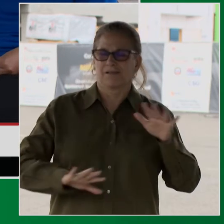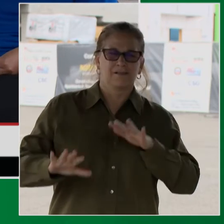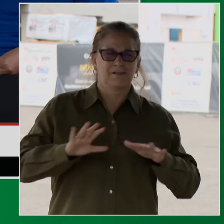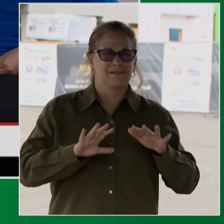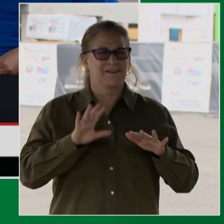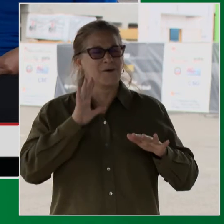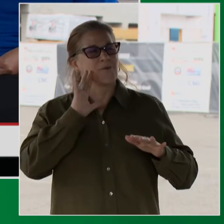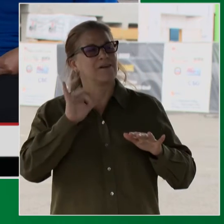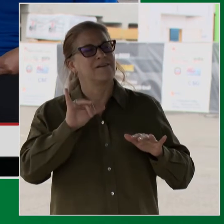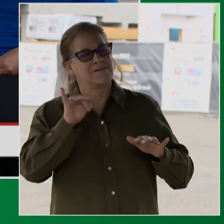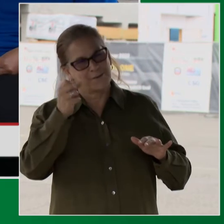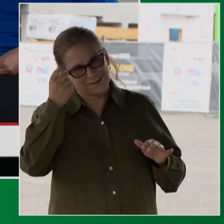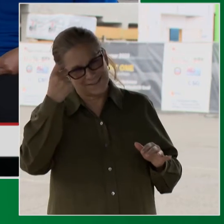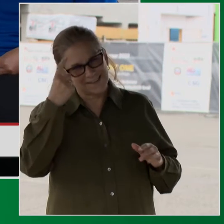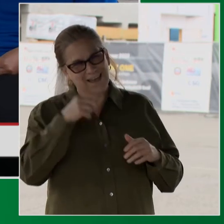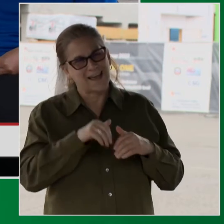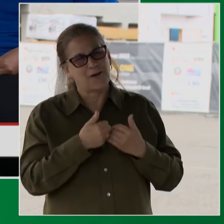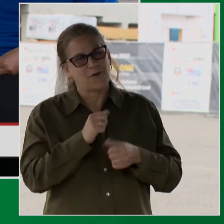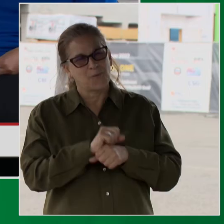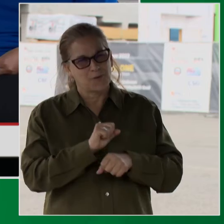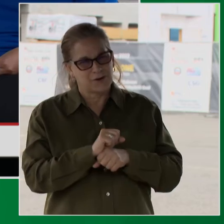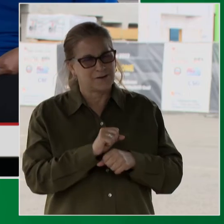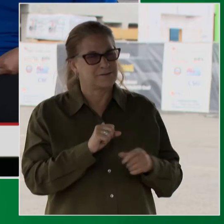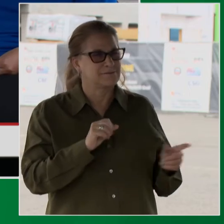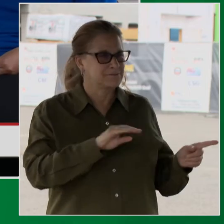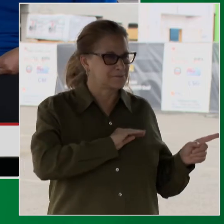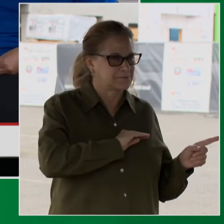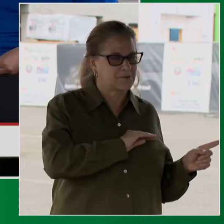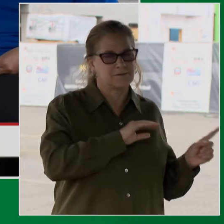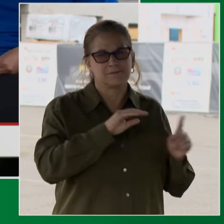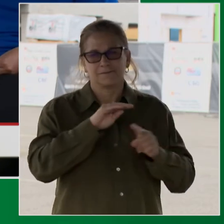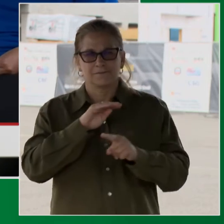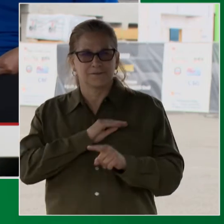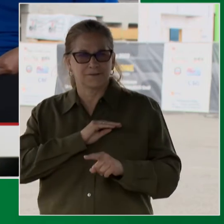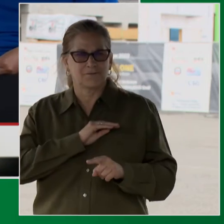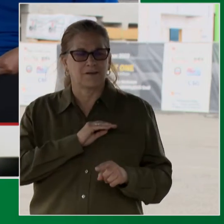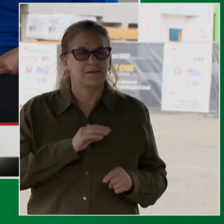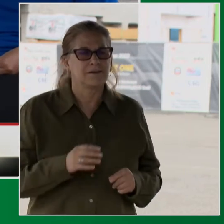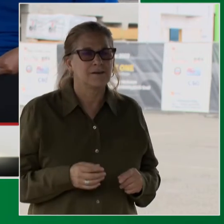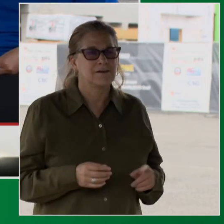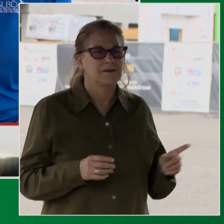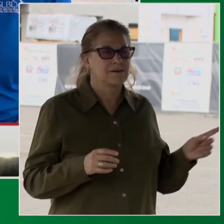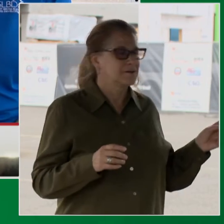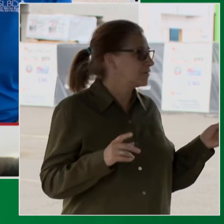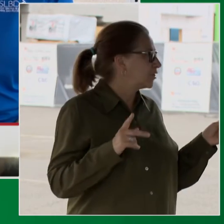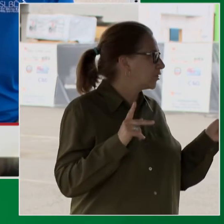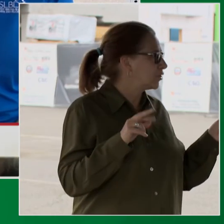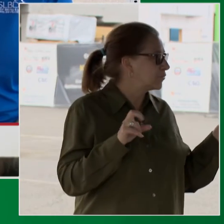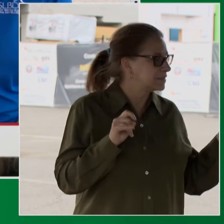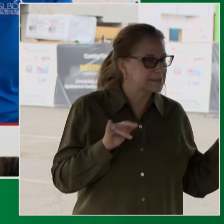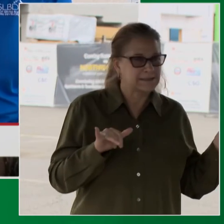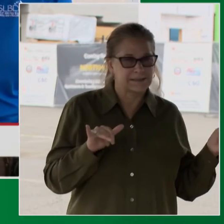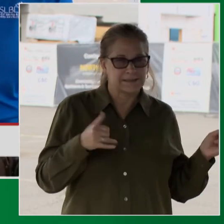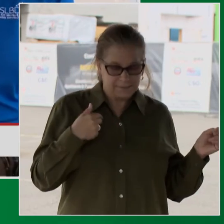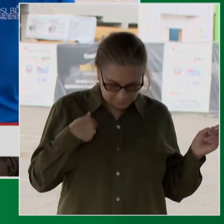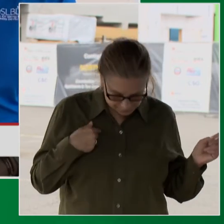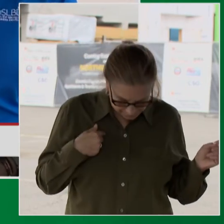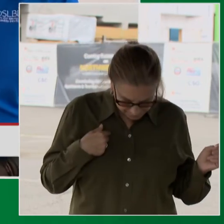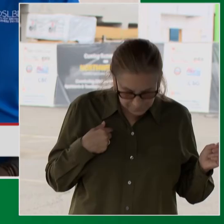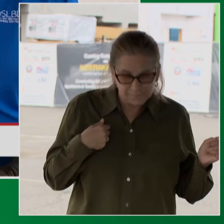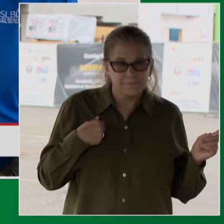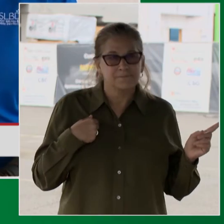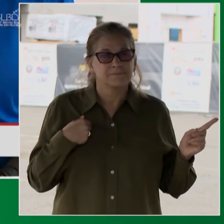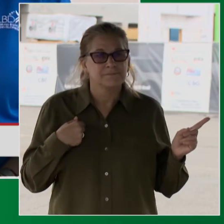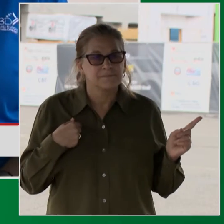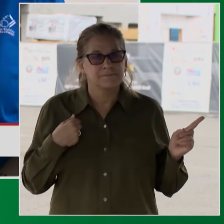can be self-sustaining and find the resources themselves. Well, and also technical assistance means a lot of things to a lot of people. So to some people, it